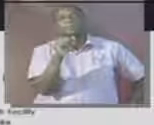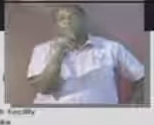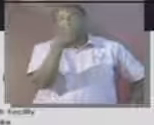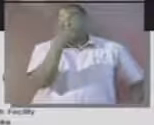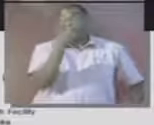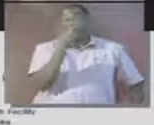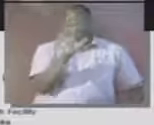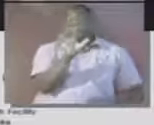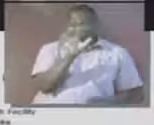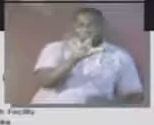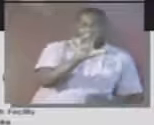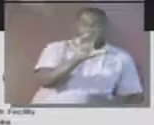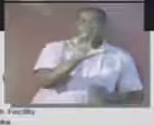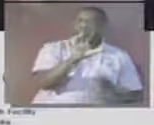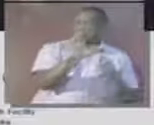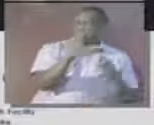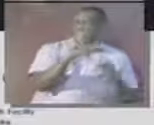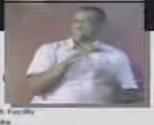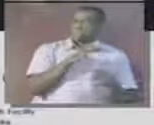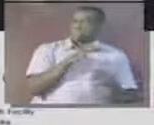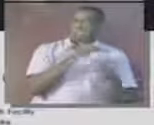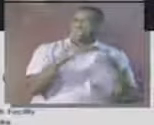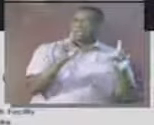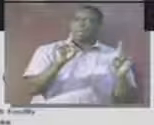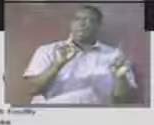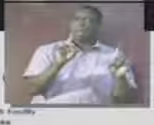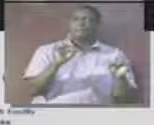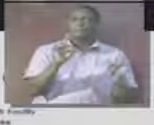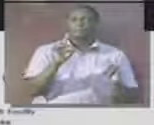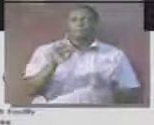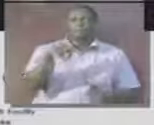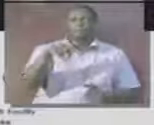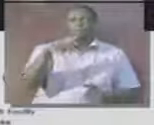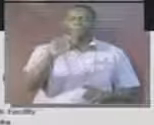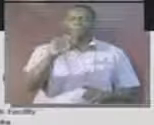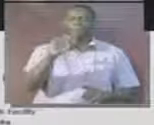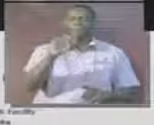a whatever, the Paddock of the Queen's Park, Savannah.